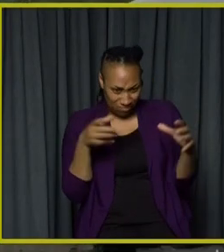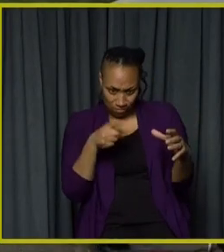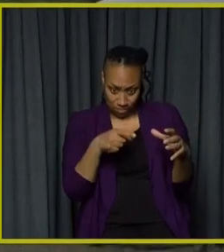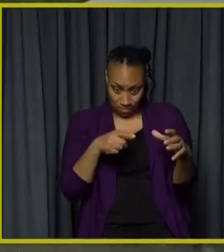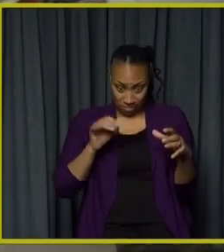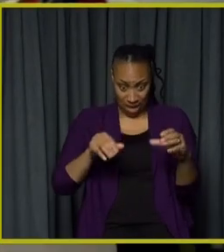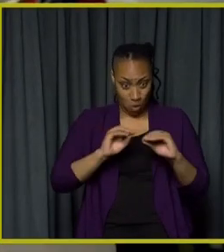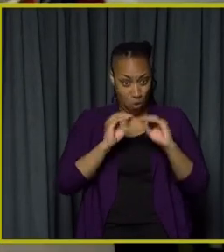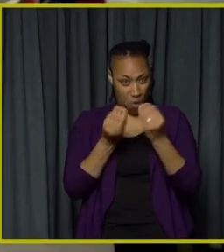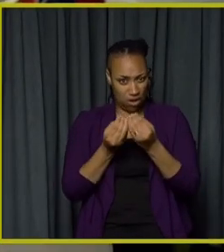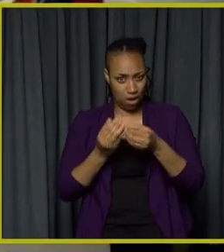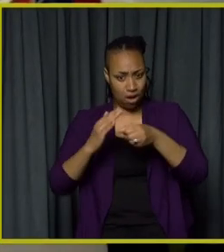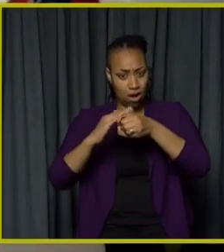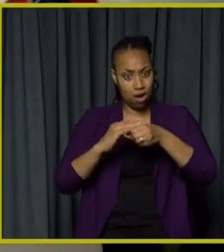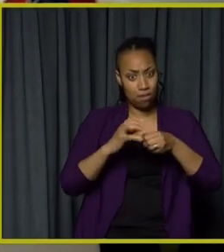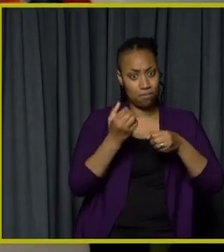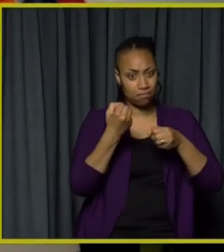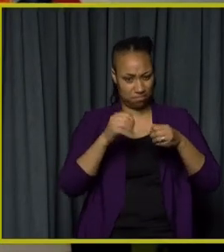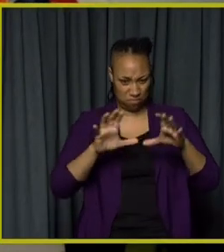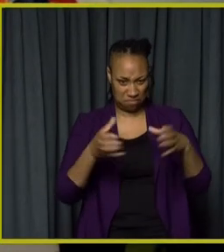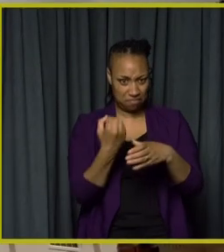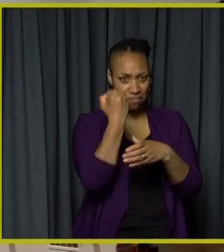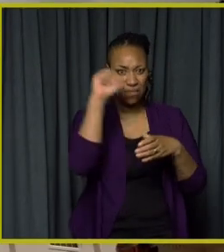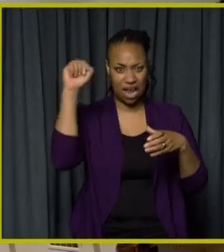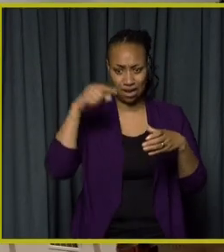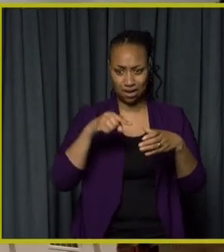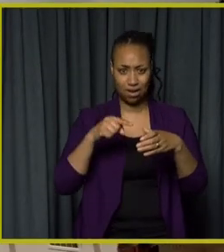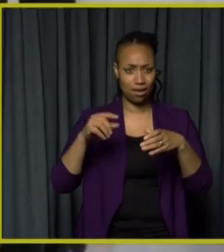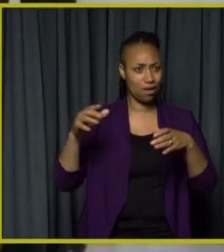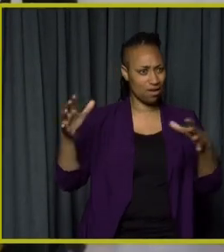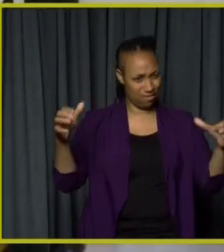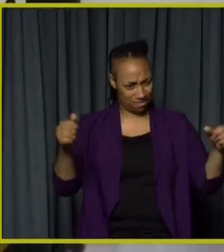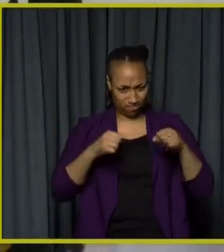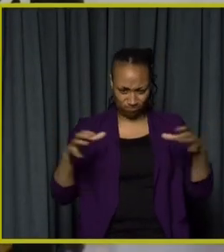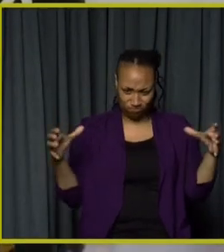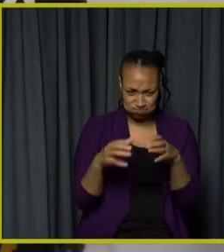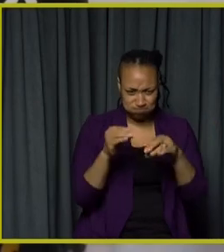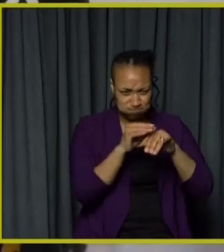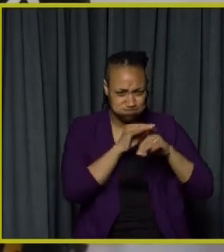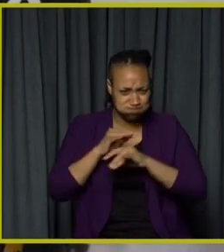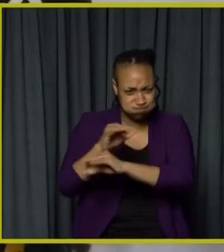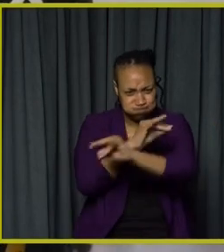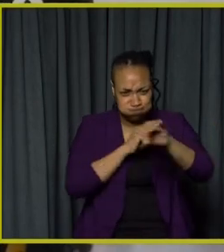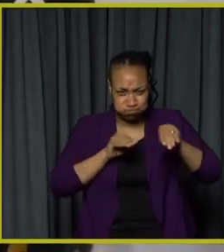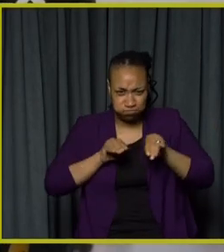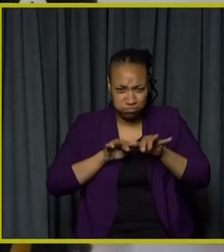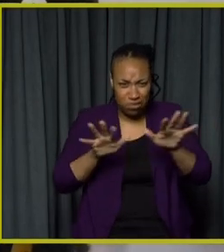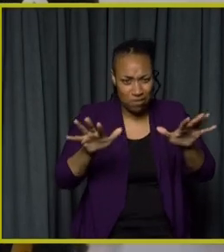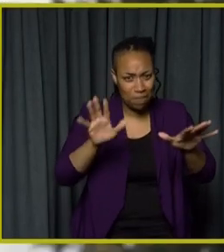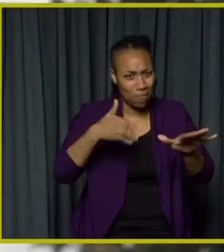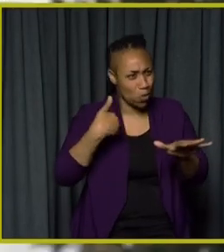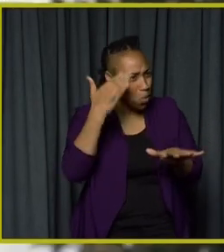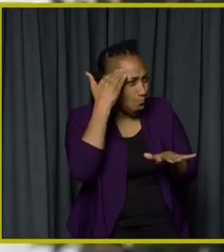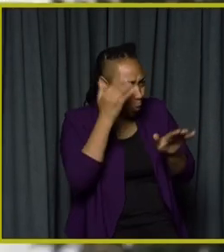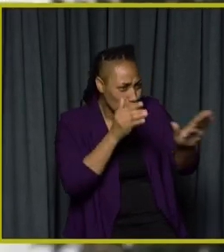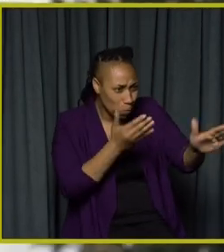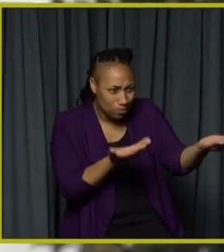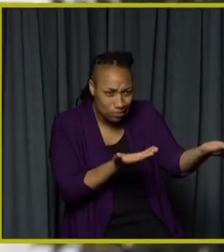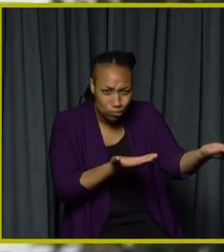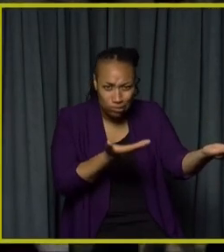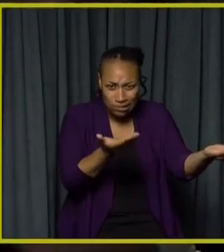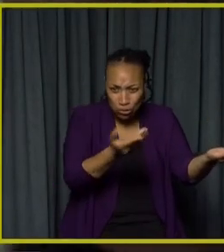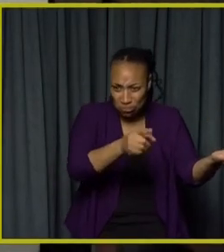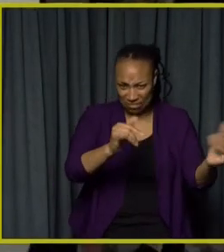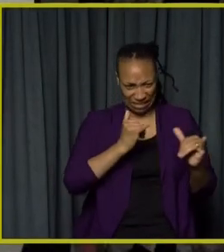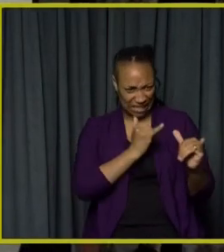revival, has come up with a series of demands. I know that you are here for the same reasons we all are here, to put